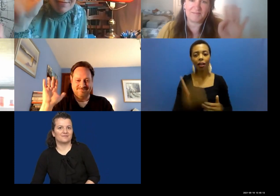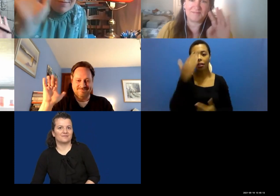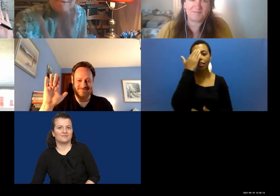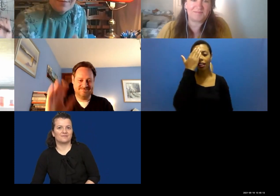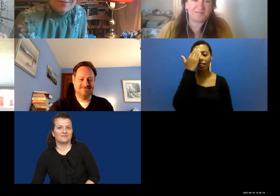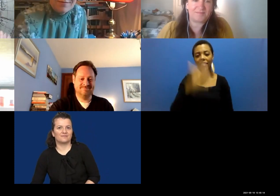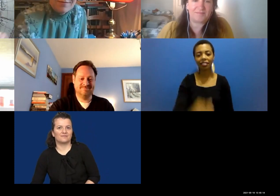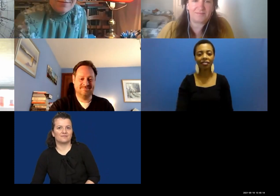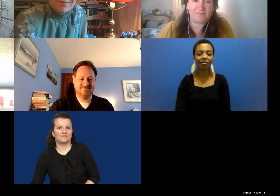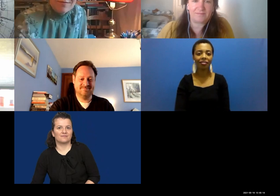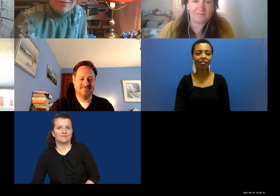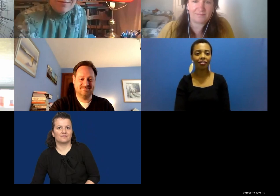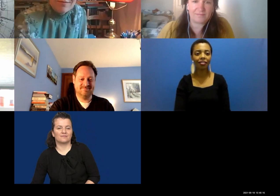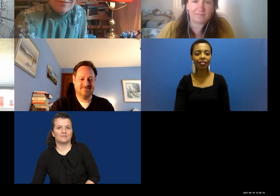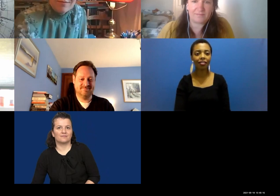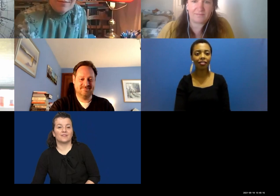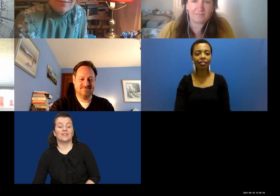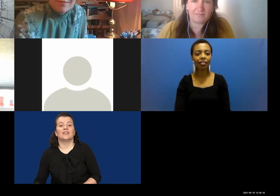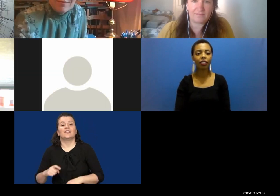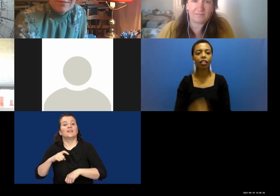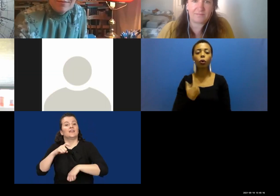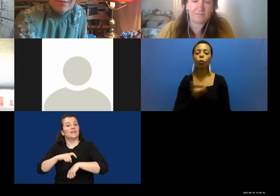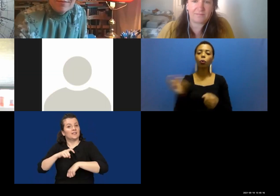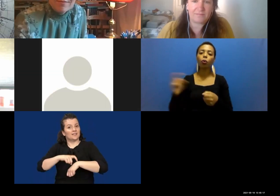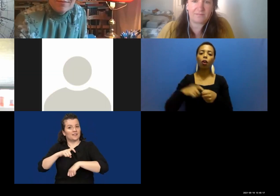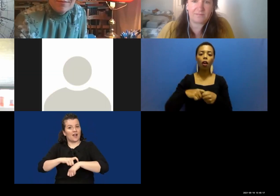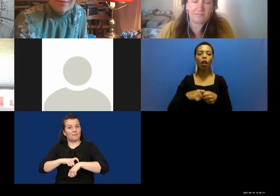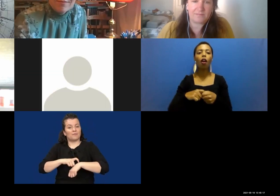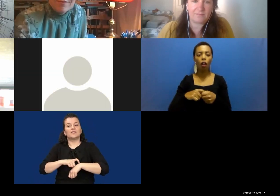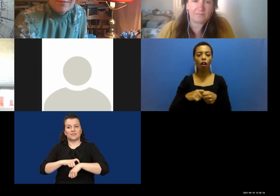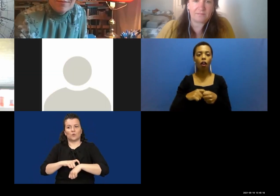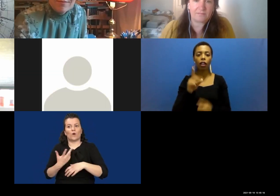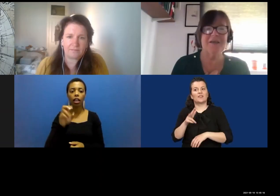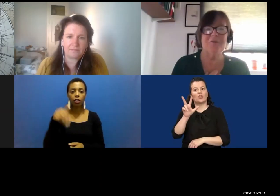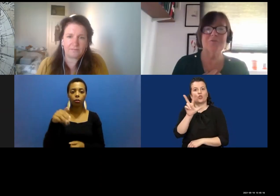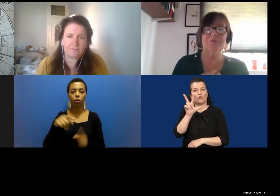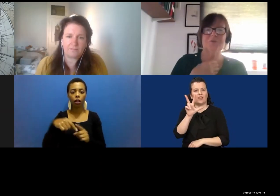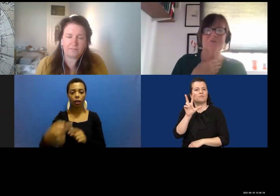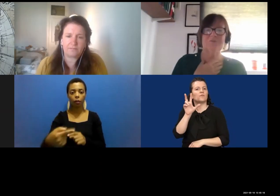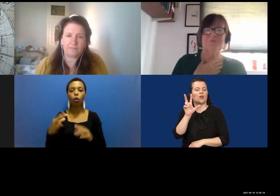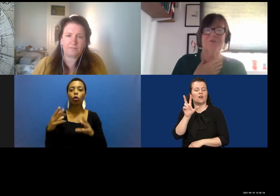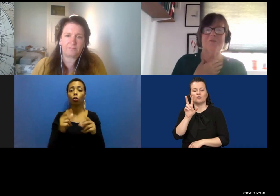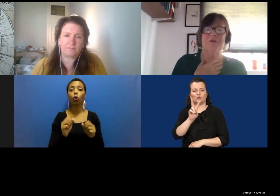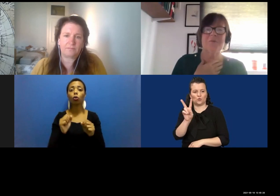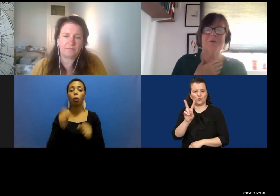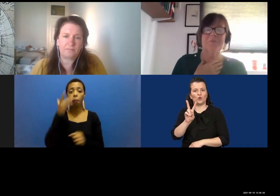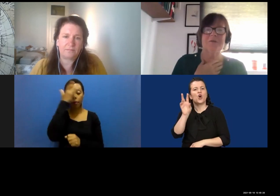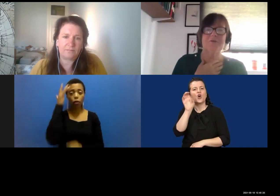Bye-bye. We will start again in 3/4 of an hour. And if panelists can stay on, of course,